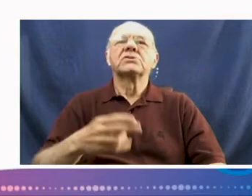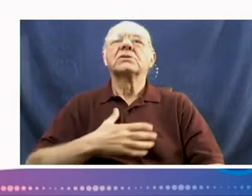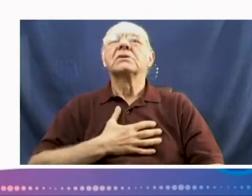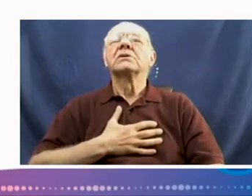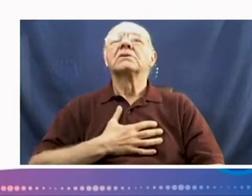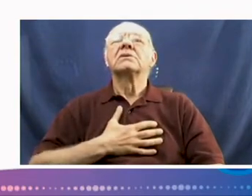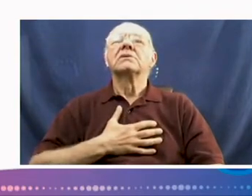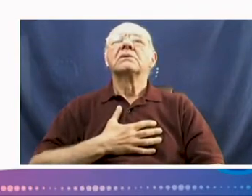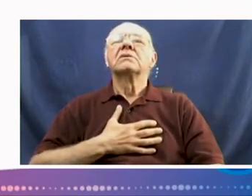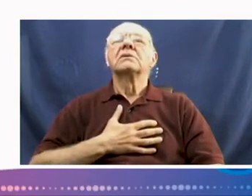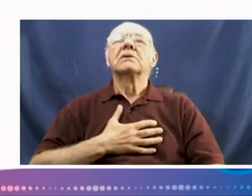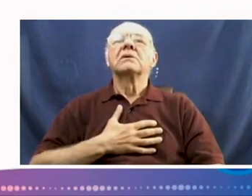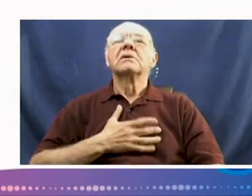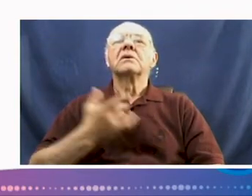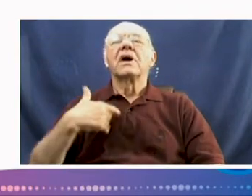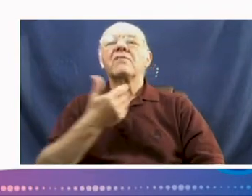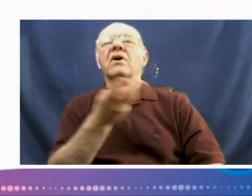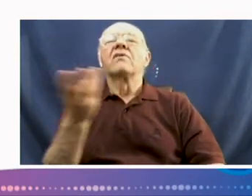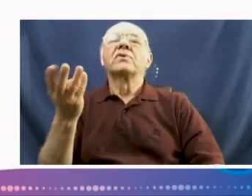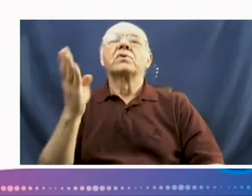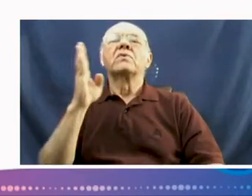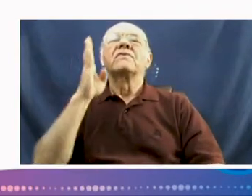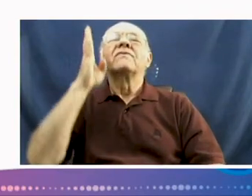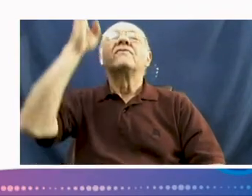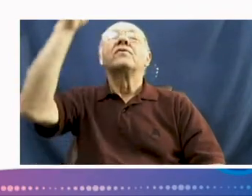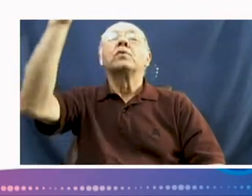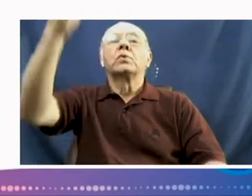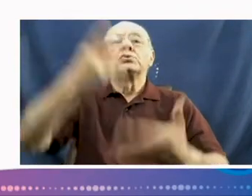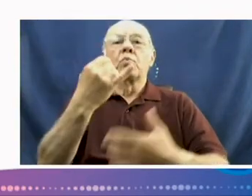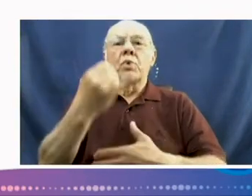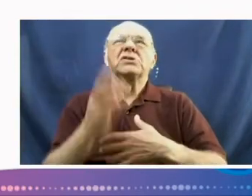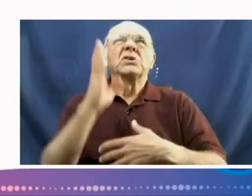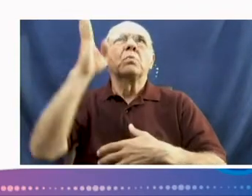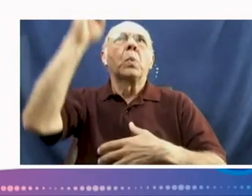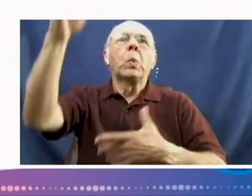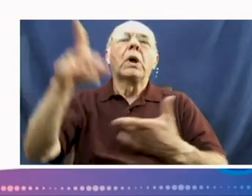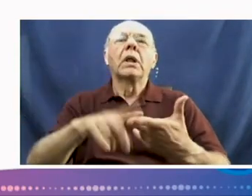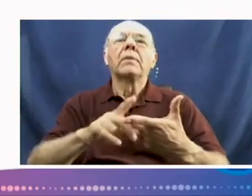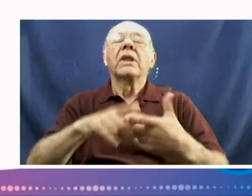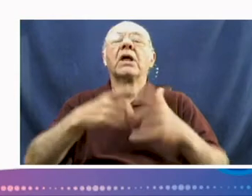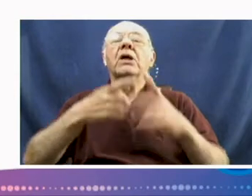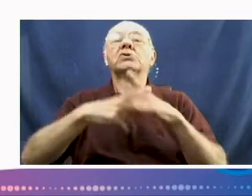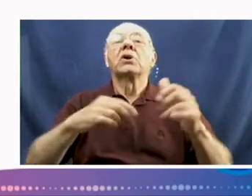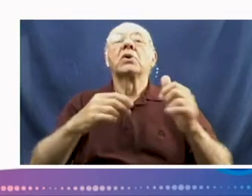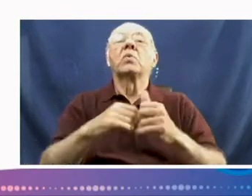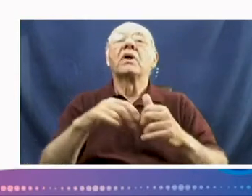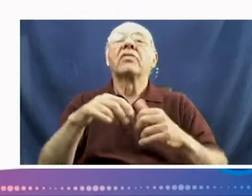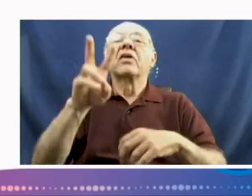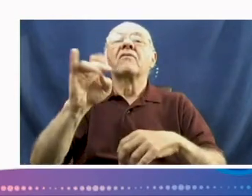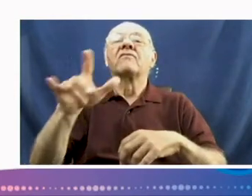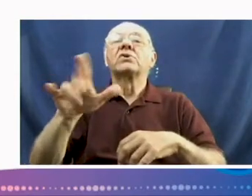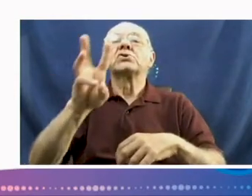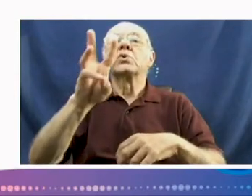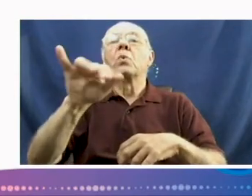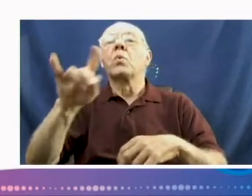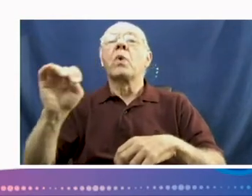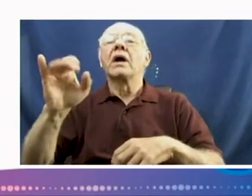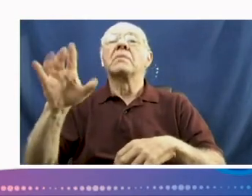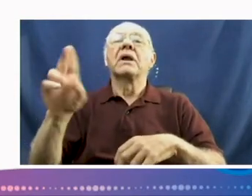We have a few future IT projects for accessibility. Starting with ultra-wideband.